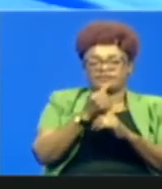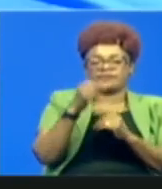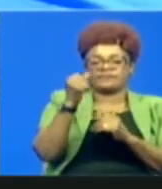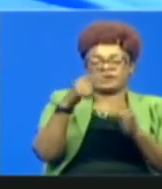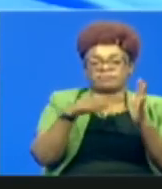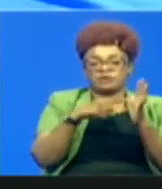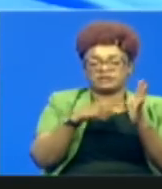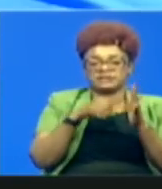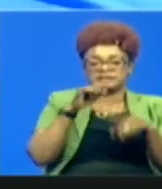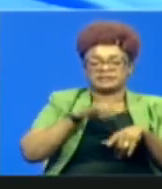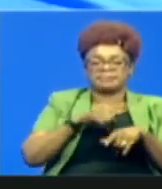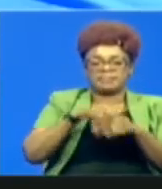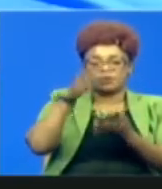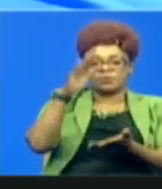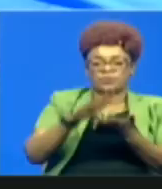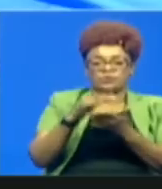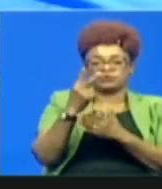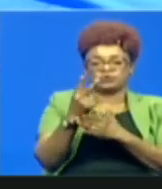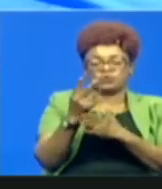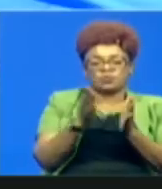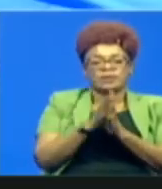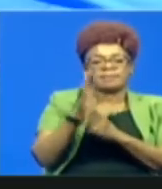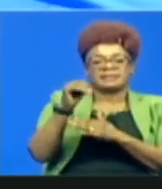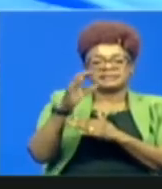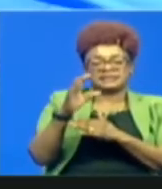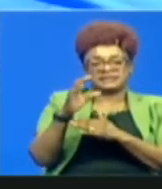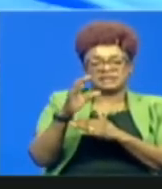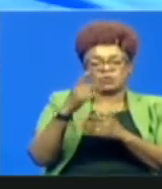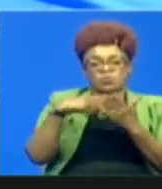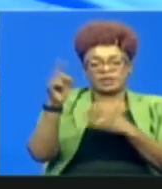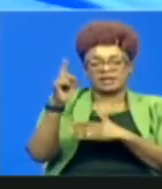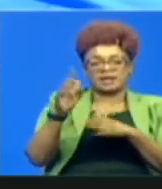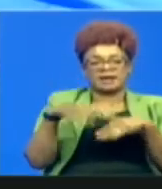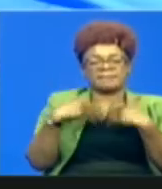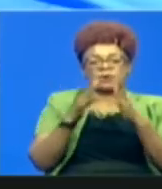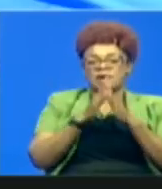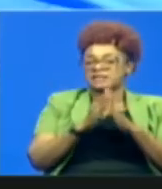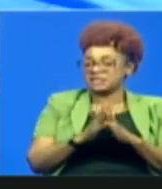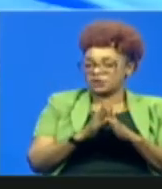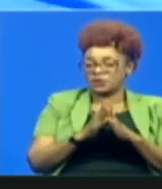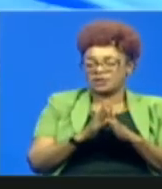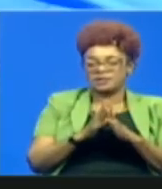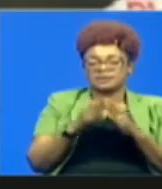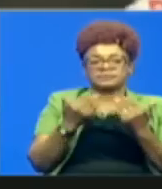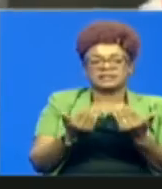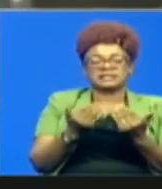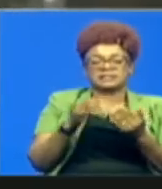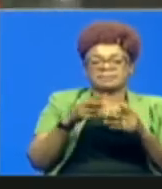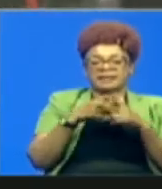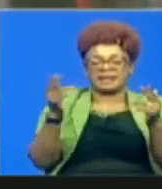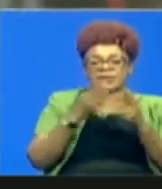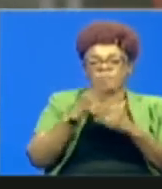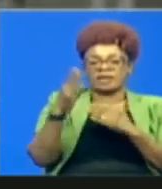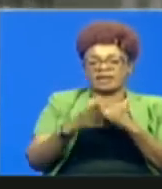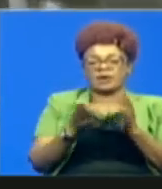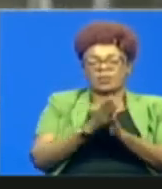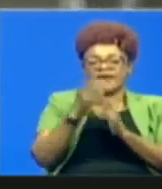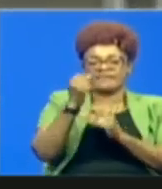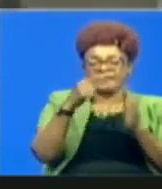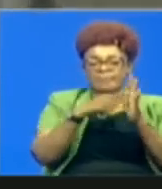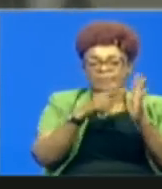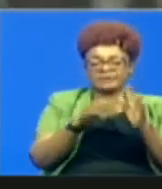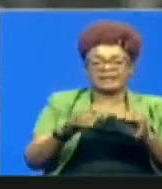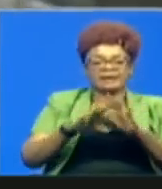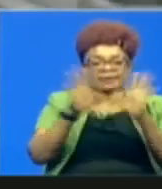been cut down to 2 points with Manchester City's win over Arsenal. The Reds began the weekend 5 points clear and know that